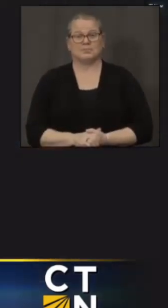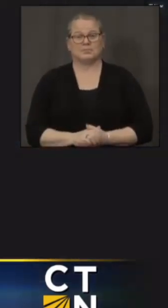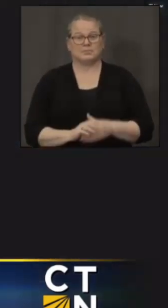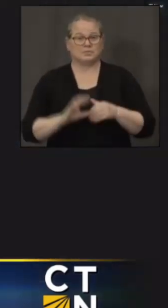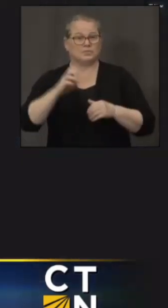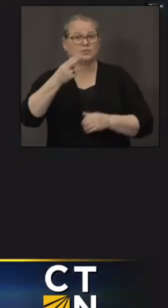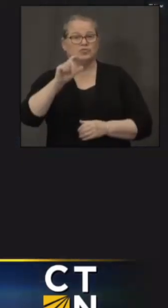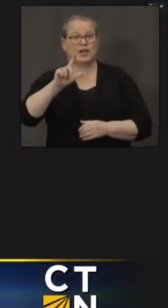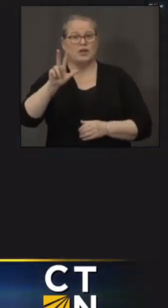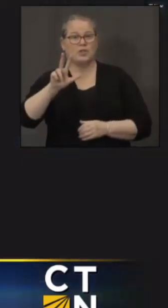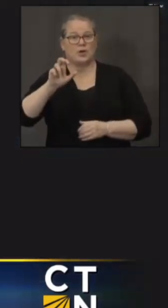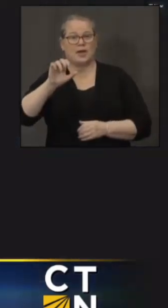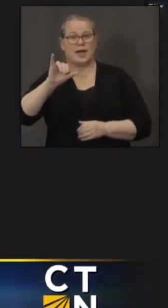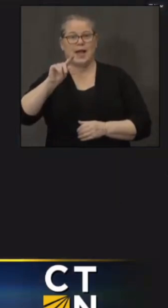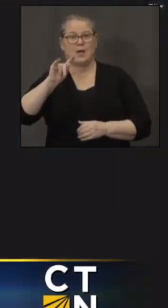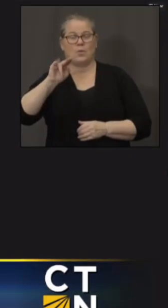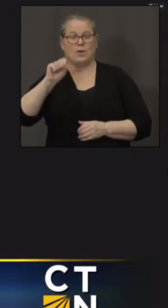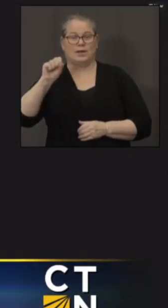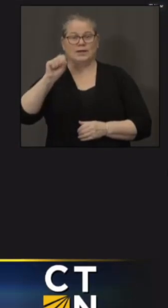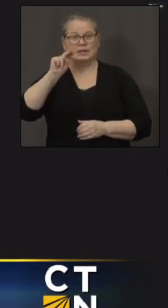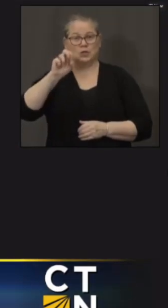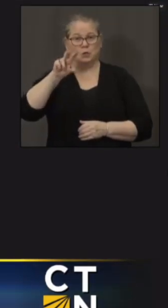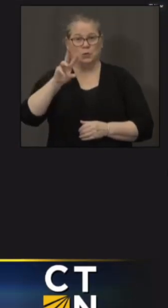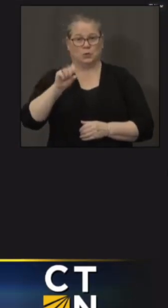Channel 3 Eyewitness News.